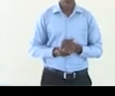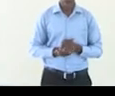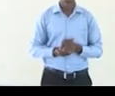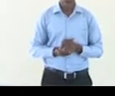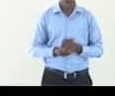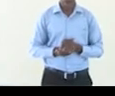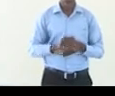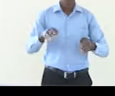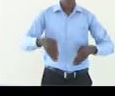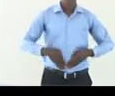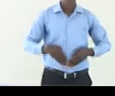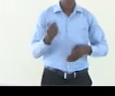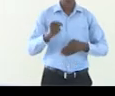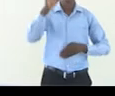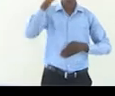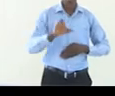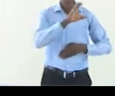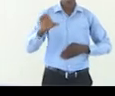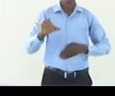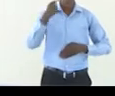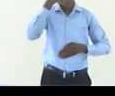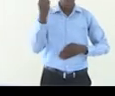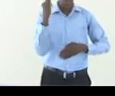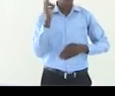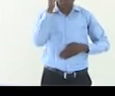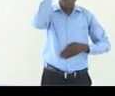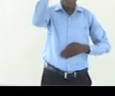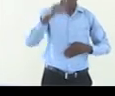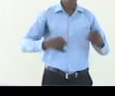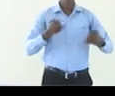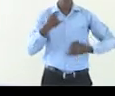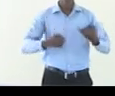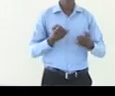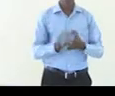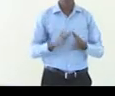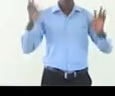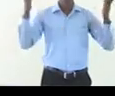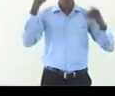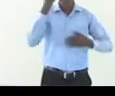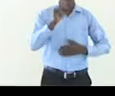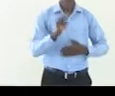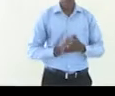he embraced the cross. Despising its shame. That is Jesus, right? Yes, yes. Give him a round of applause.